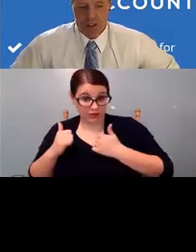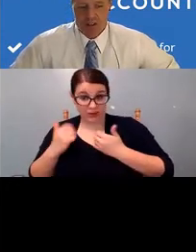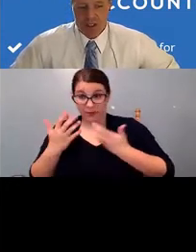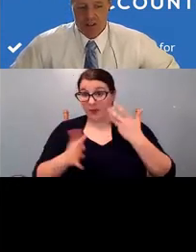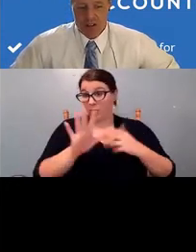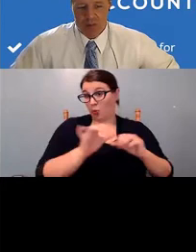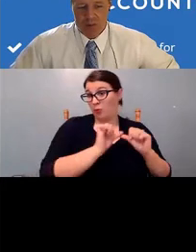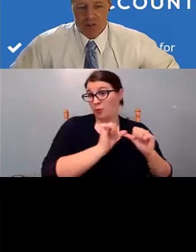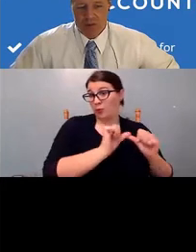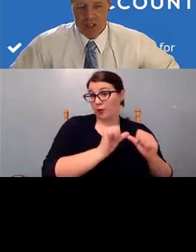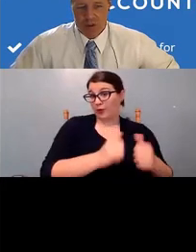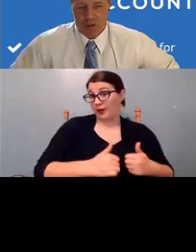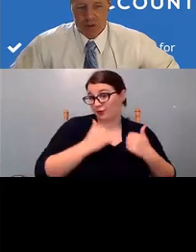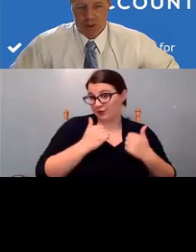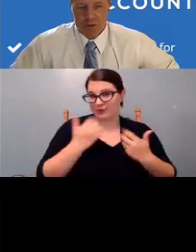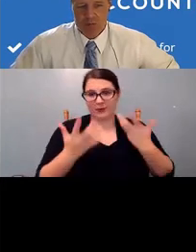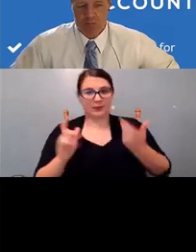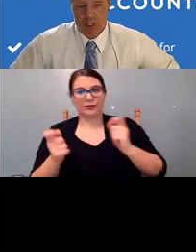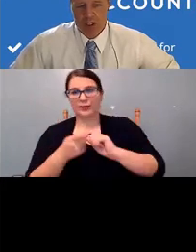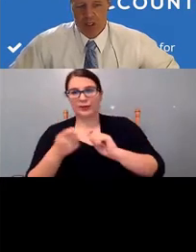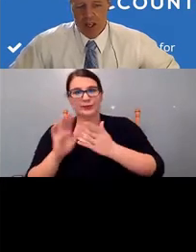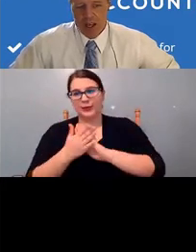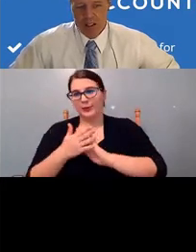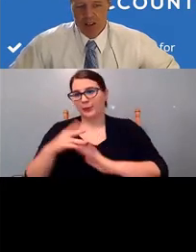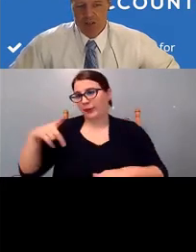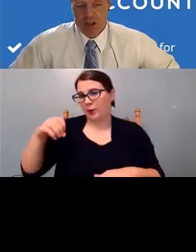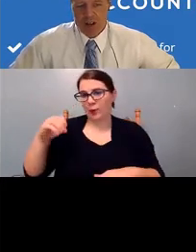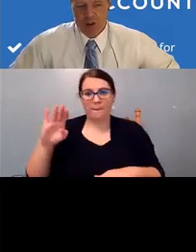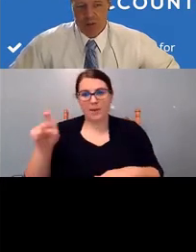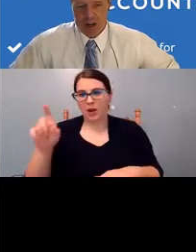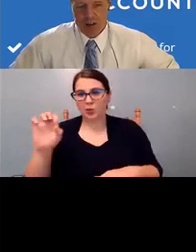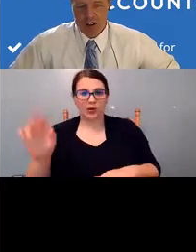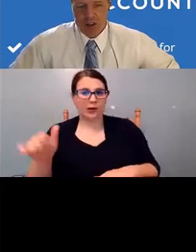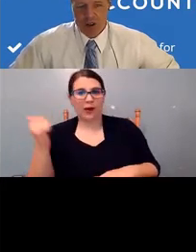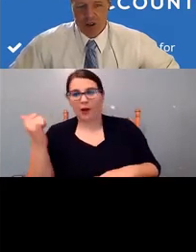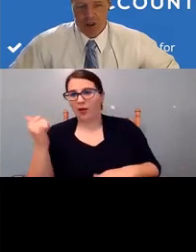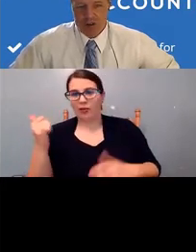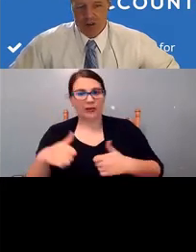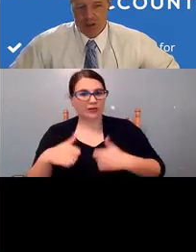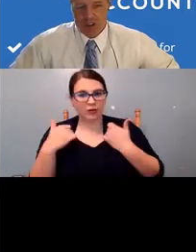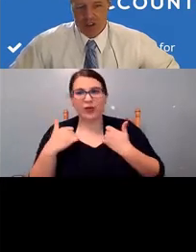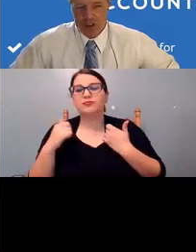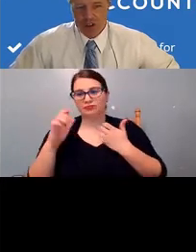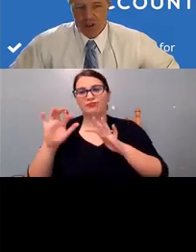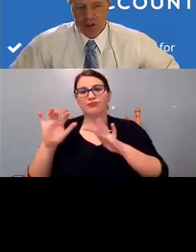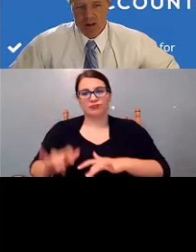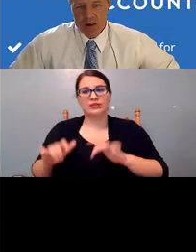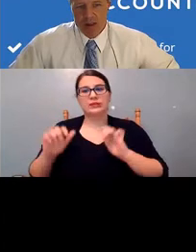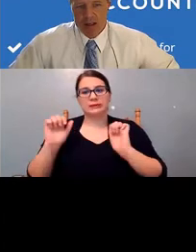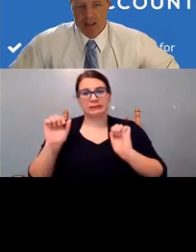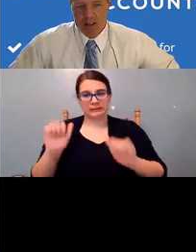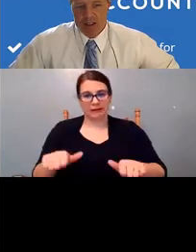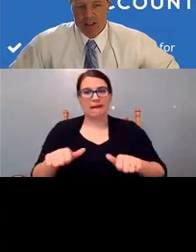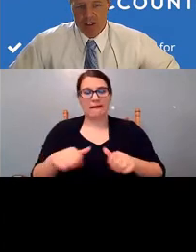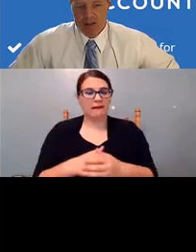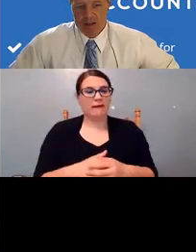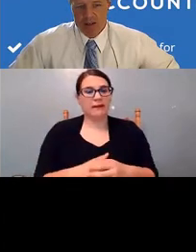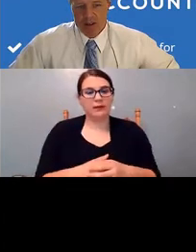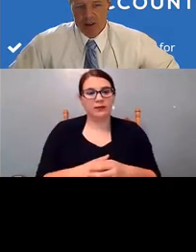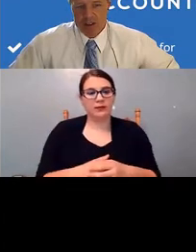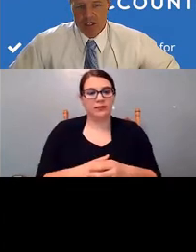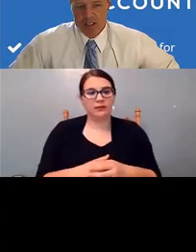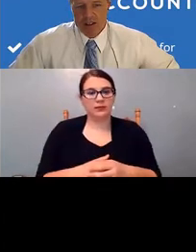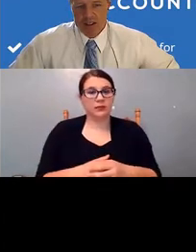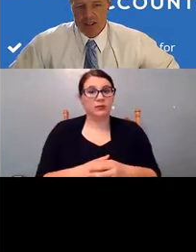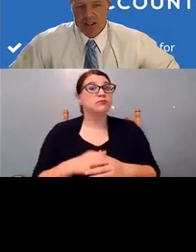permanent address. That is an option available to you. And the other final reminder that I'll just mention to you is